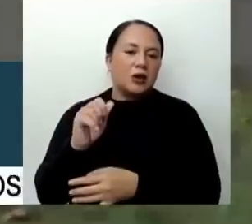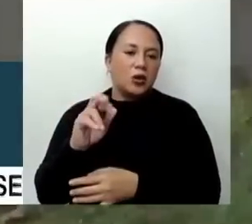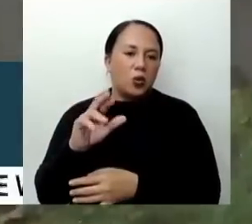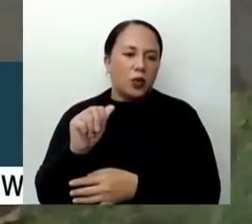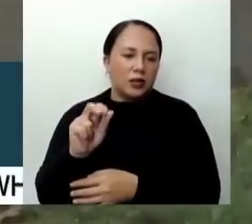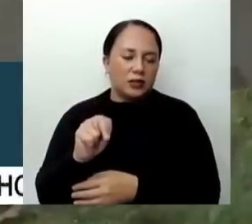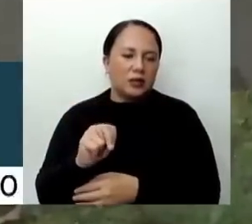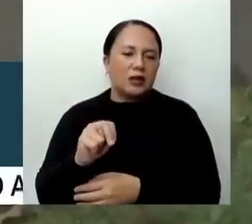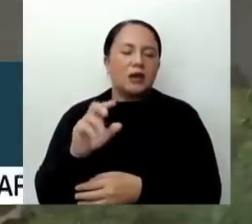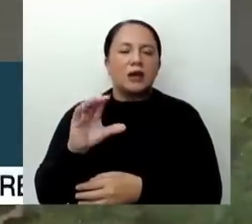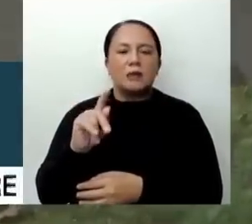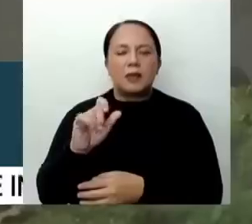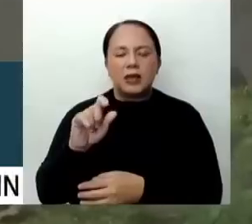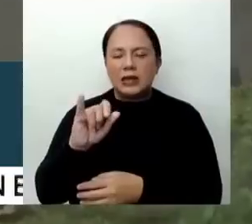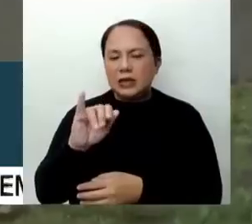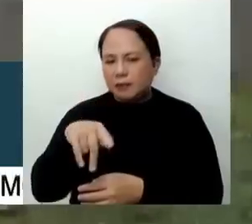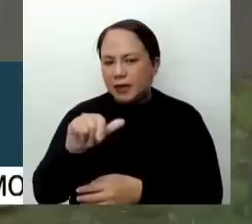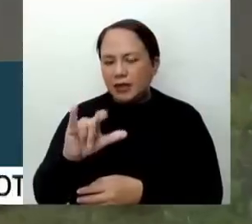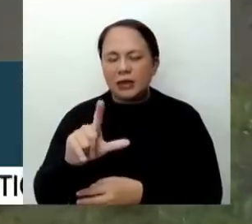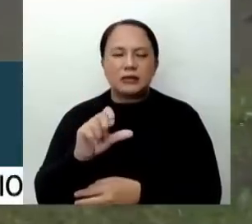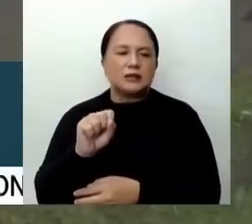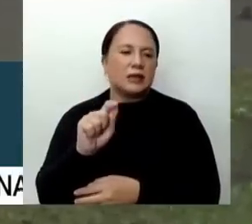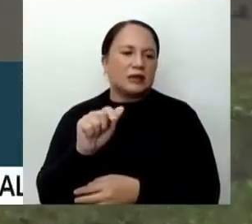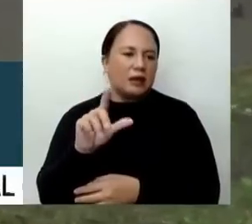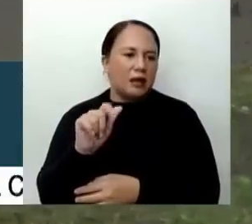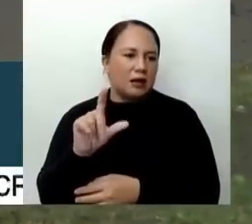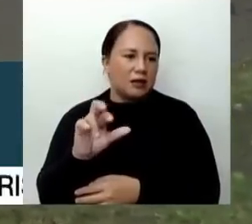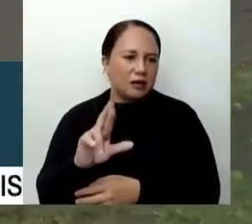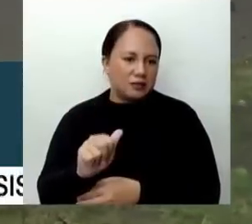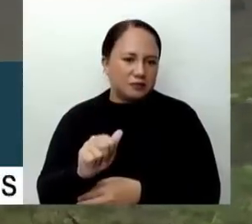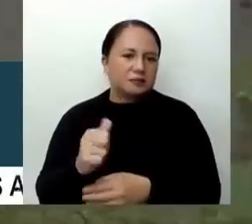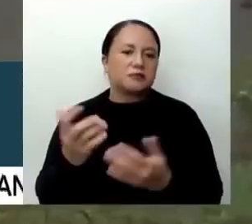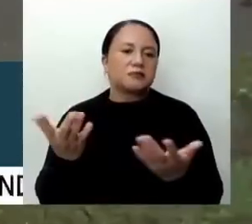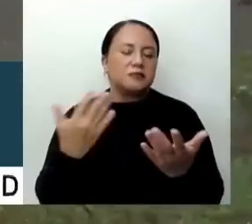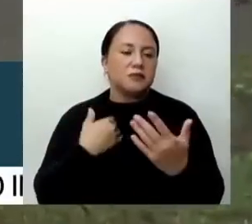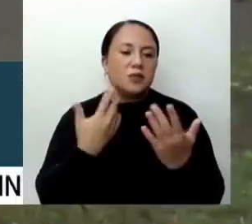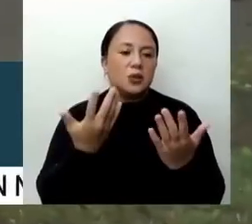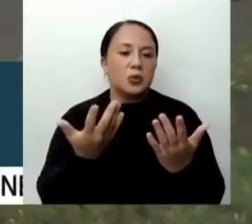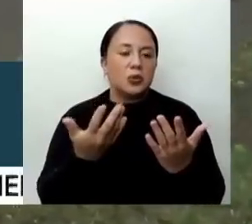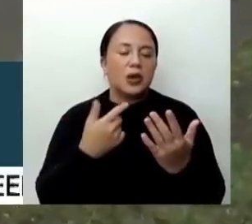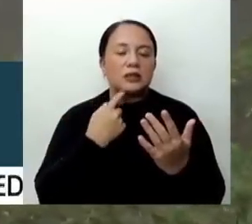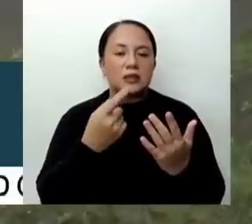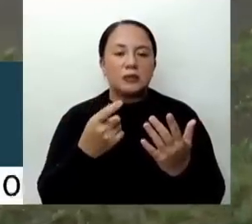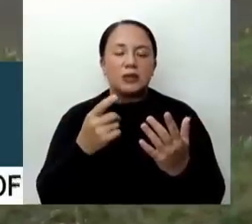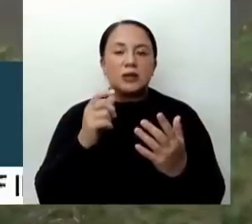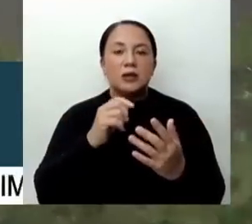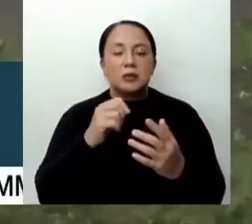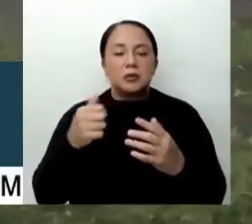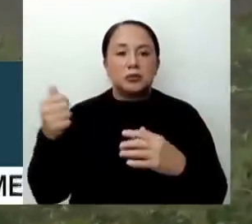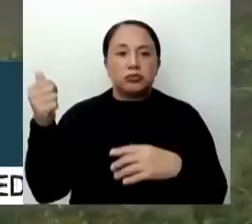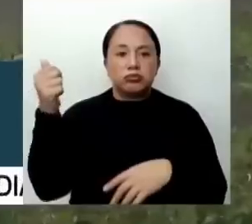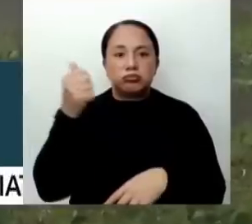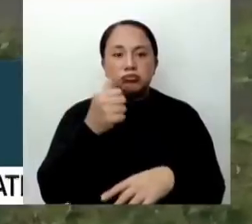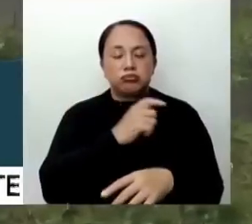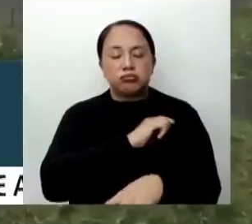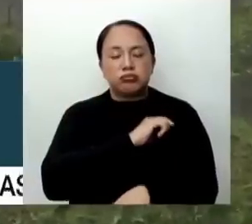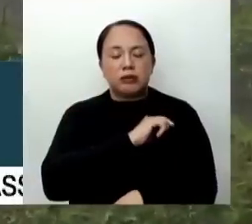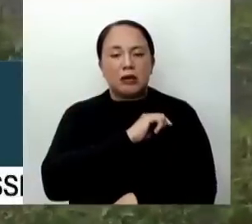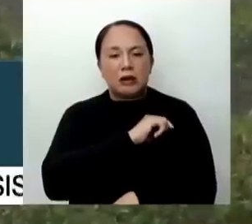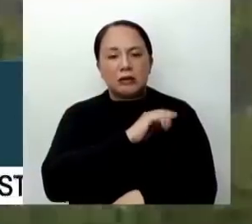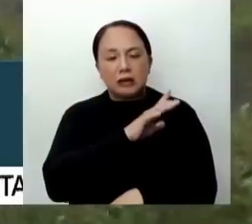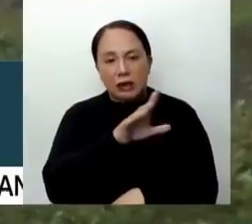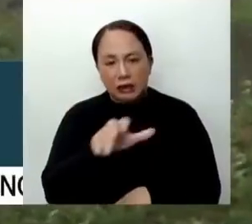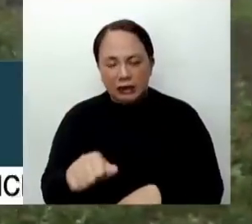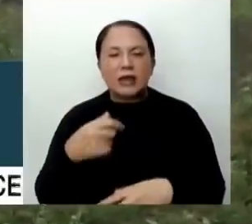Kabiroan, Ipil, and Santa Clara. Authorities in Cagayan assure that there are enough food packs for affected families